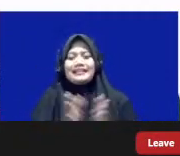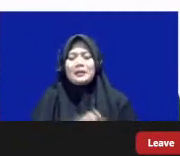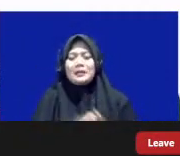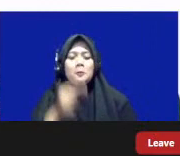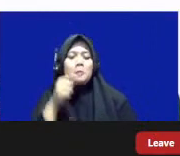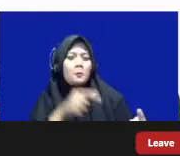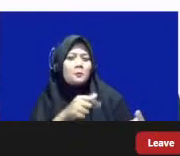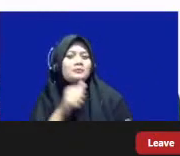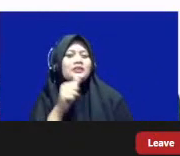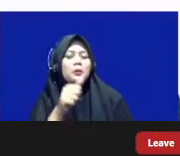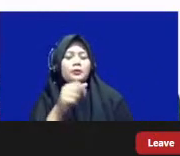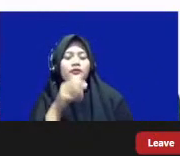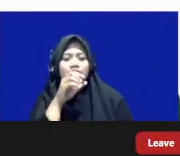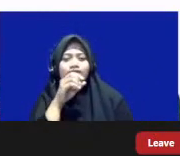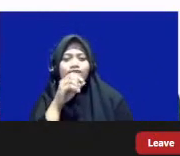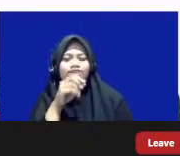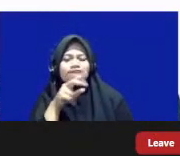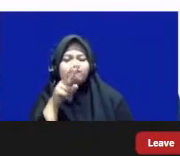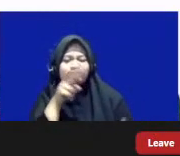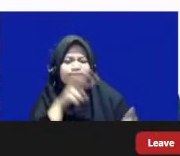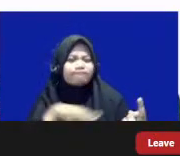it's interesting how Bangladesh